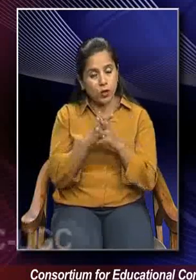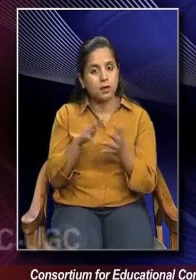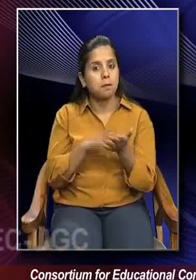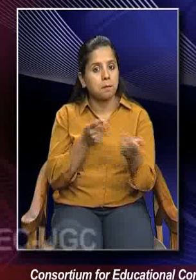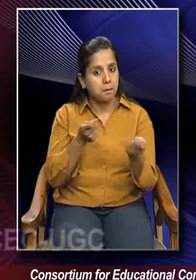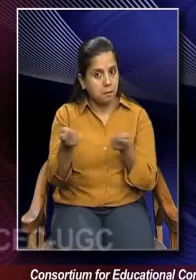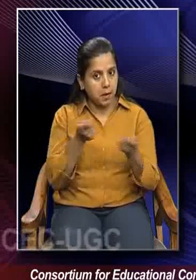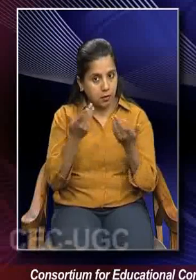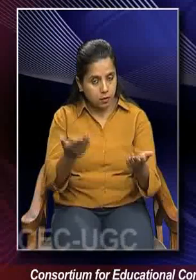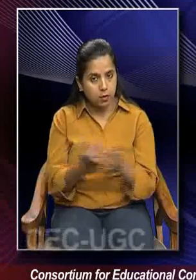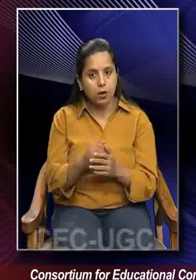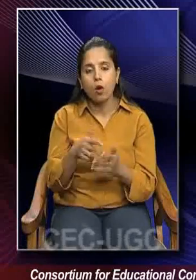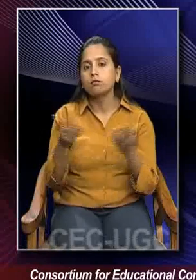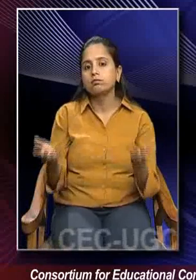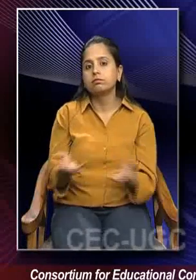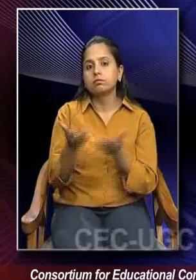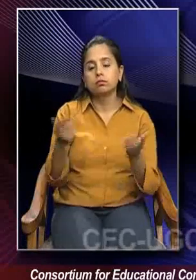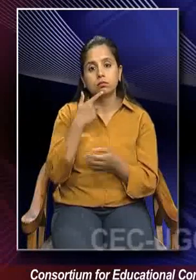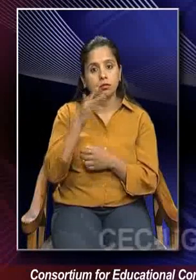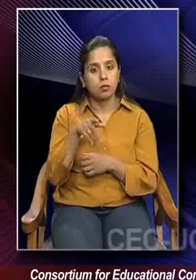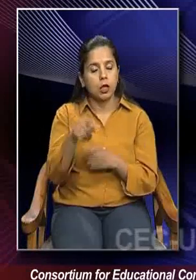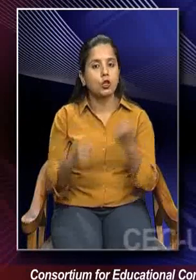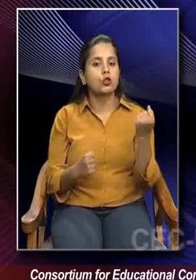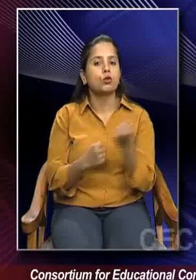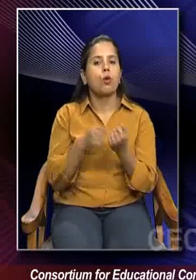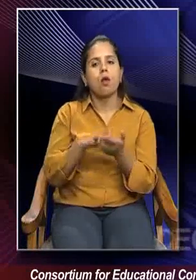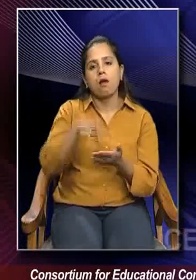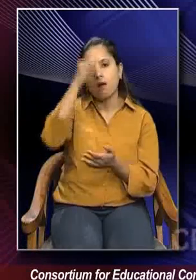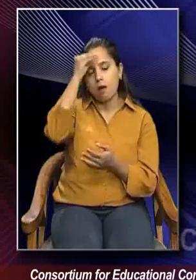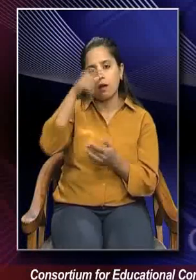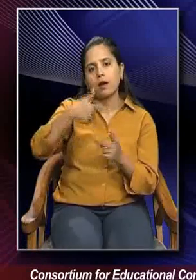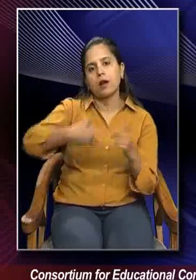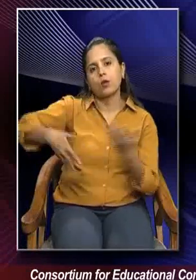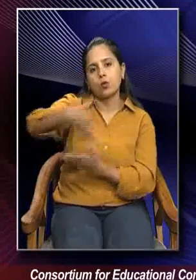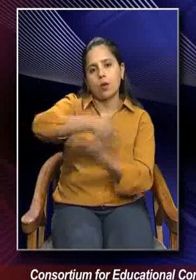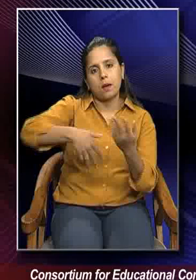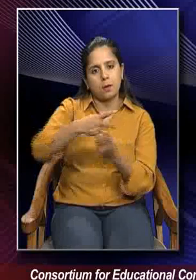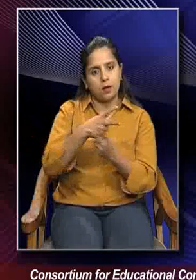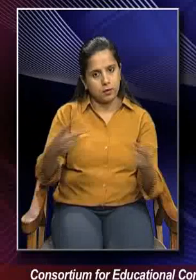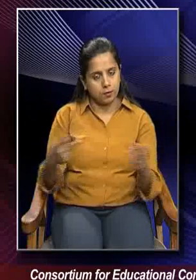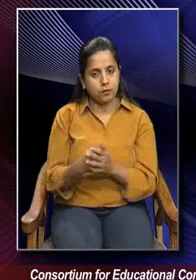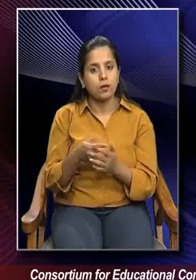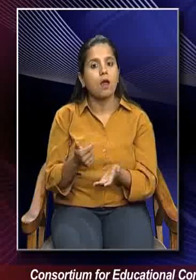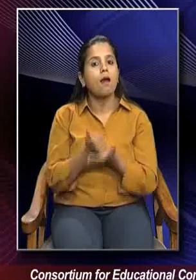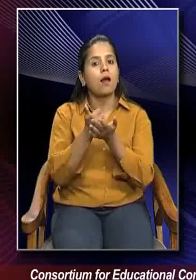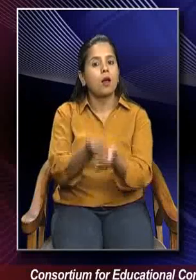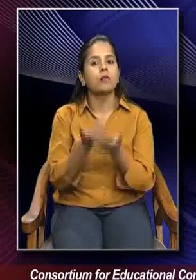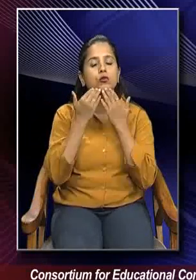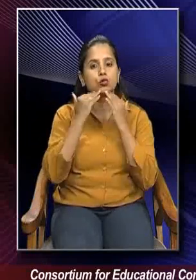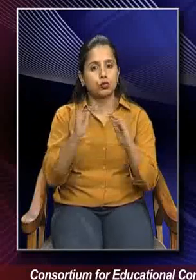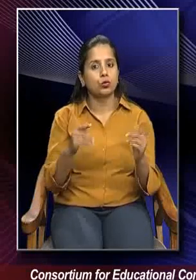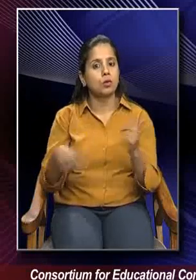management, and promoting a supporting learning environment to help the